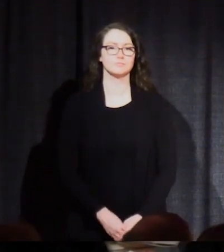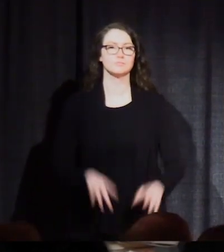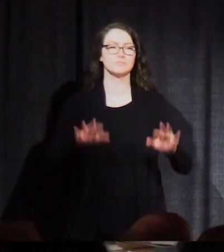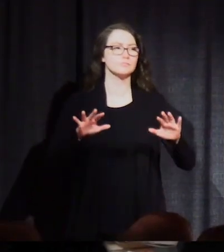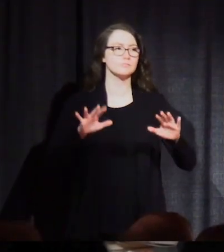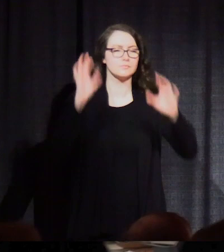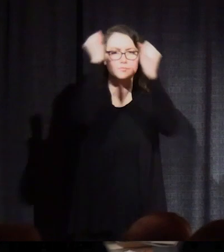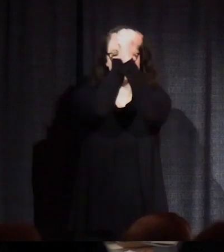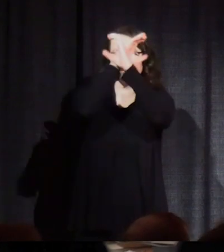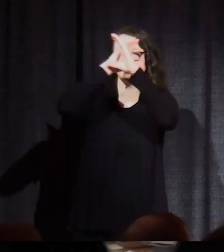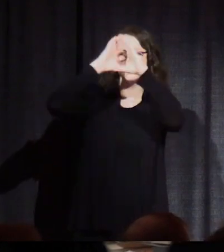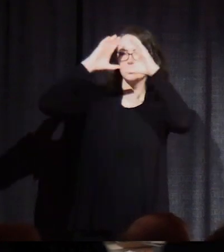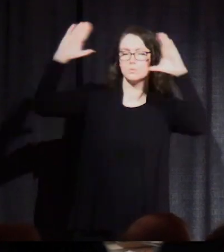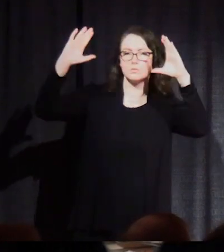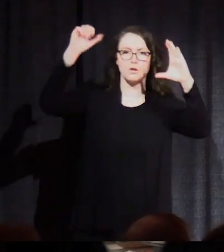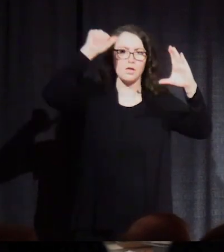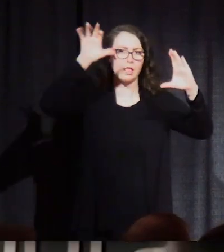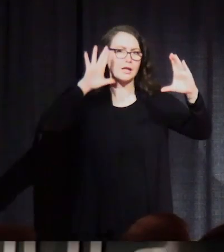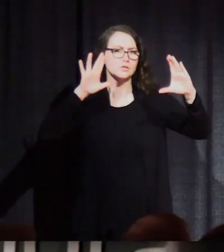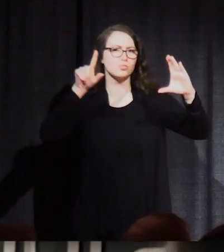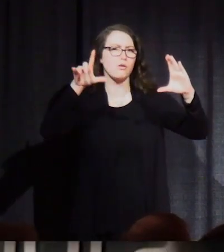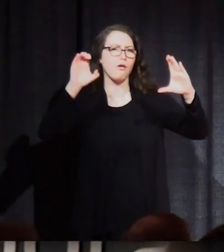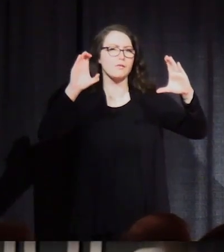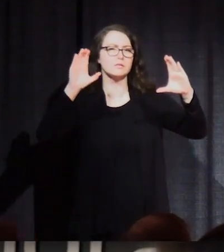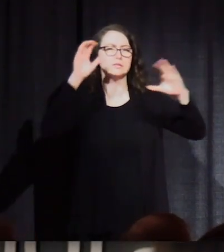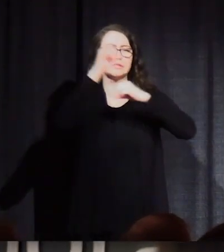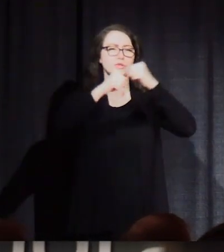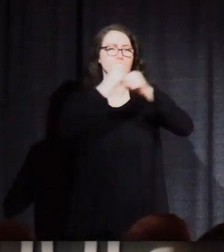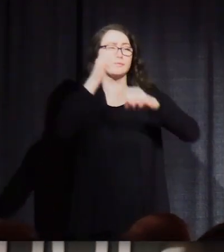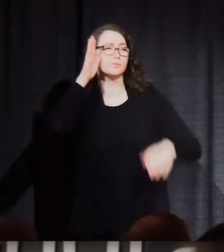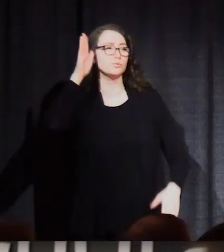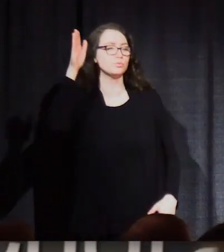Imagine for a moment Alaska 100 years from now.